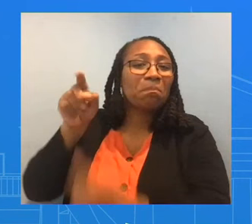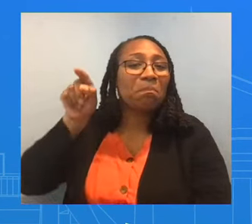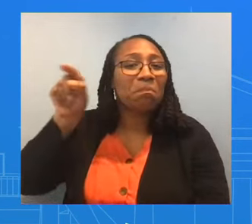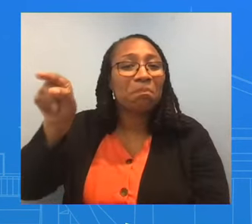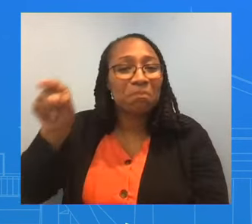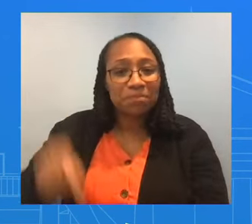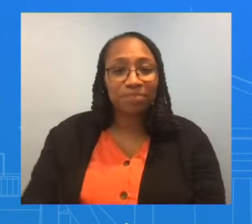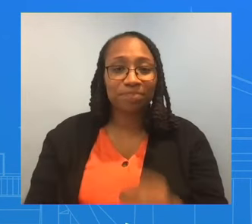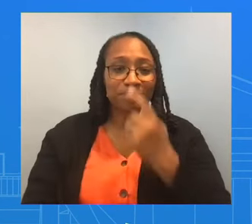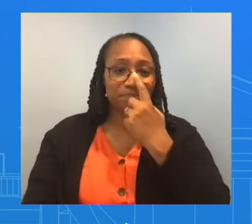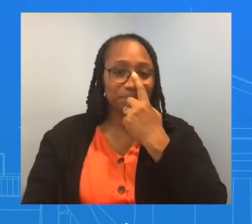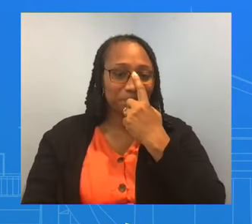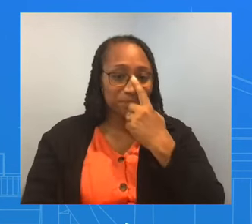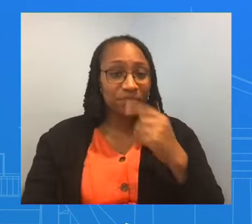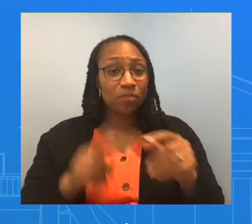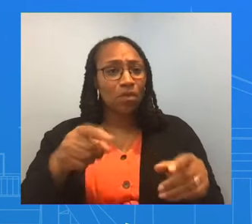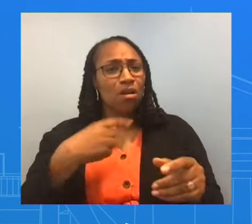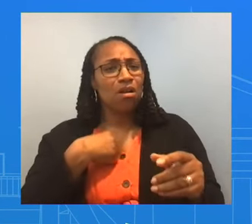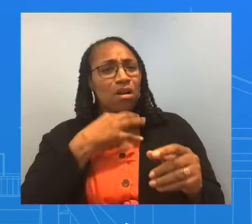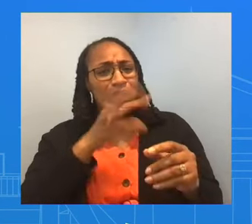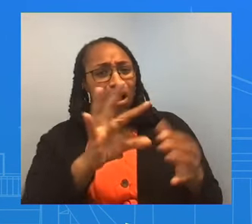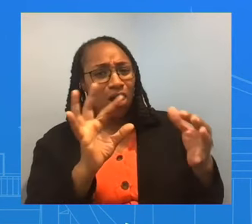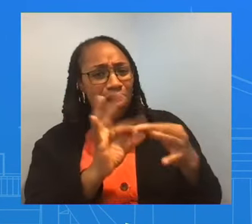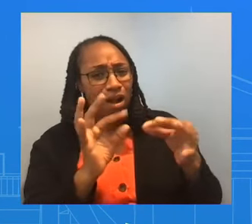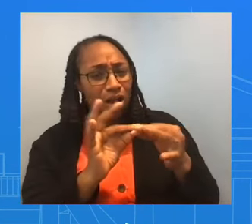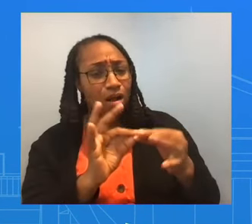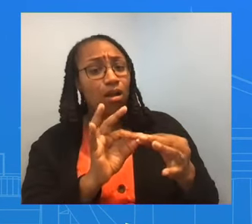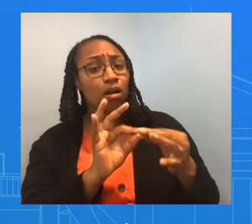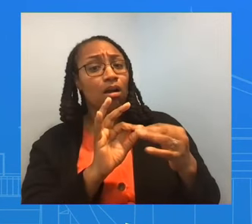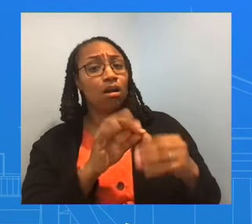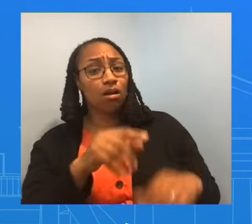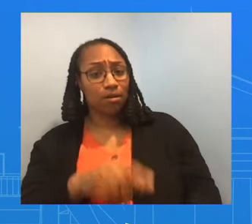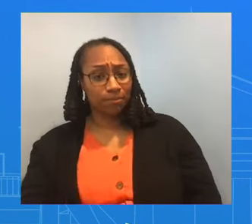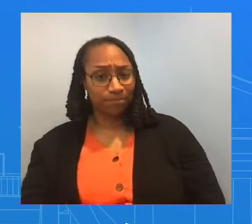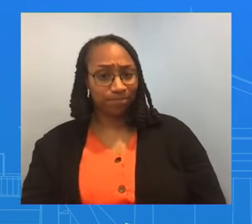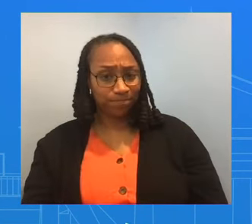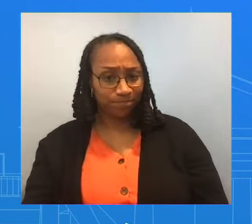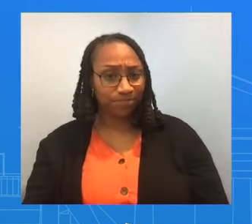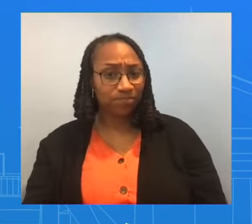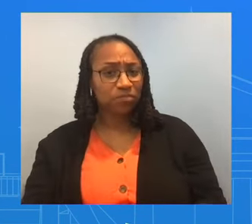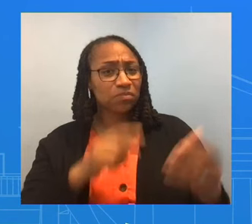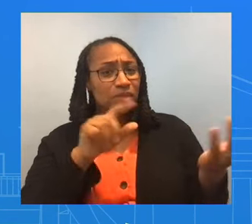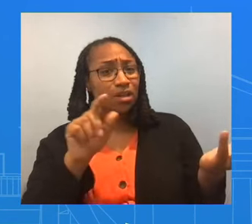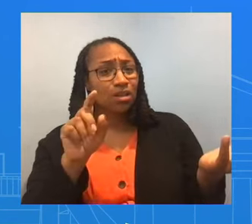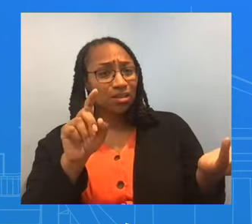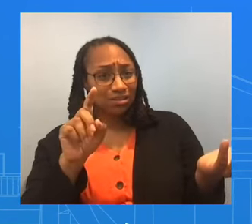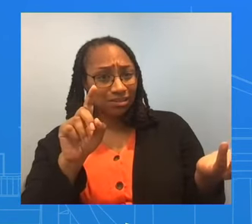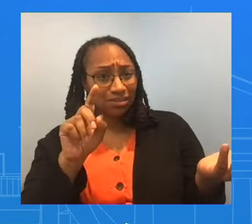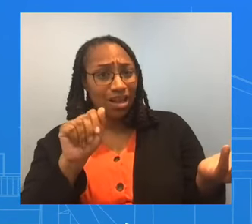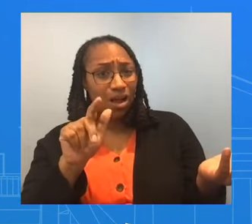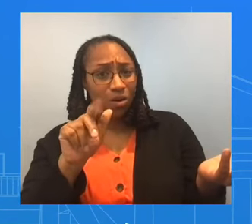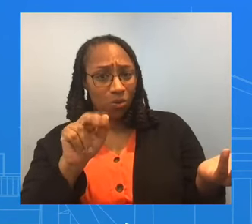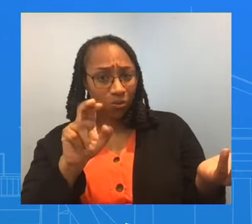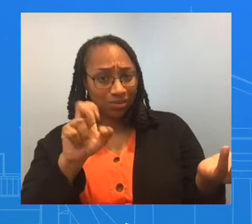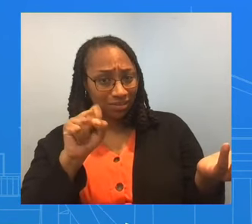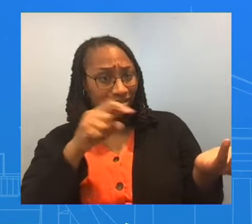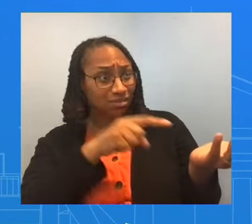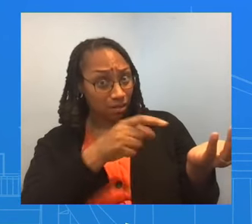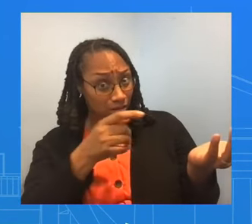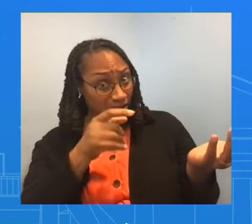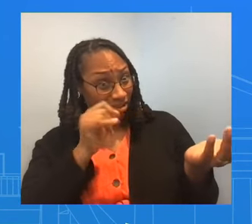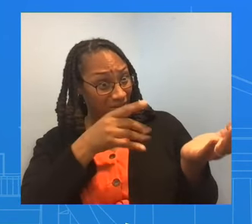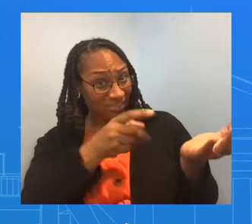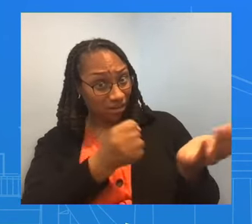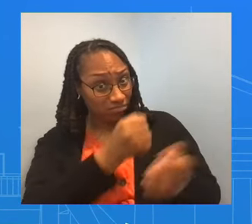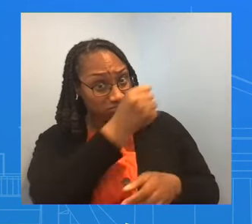Alconis to be an American who is wrongfully detained? The president is certainly mindful of and has been briefed